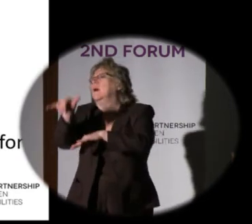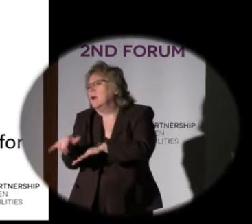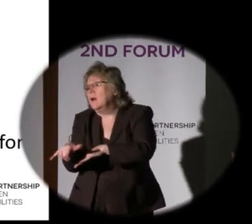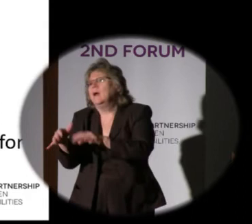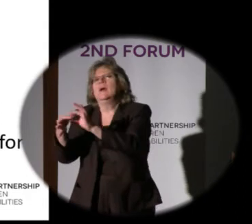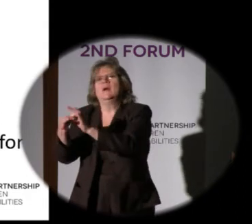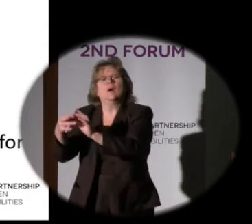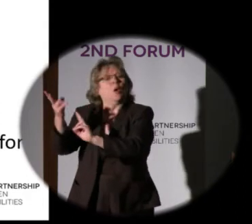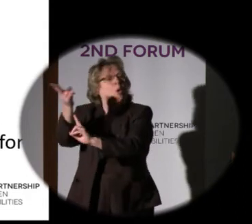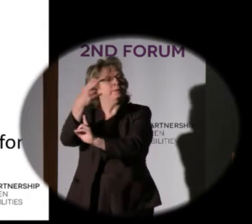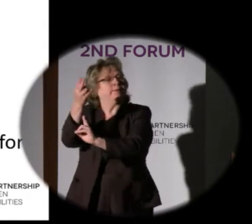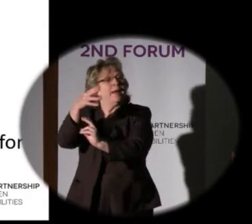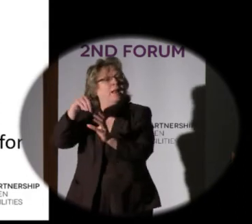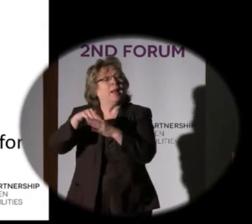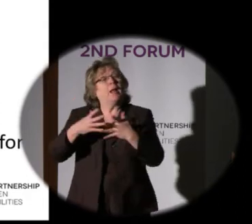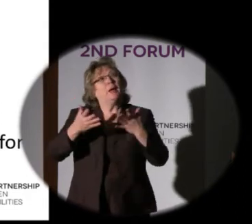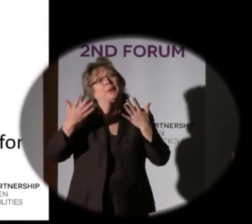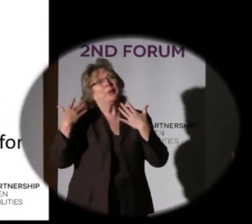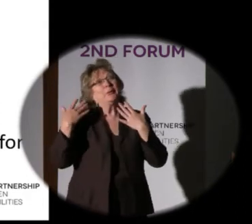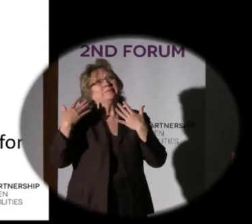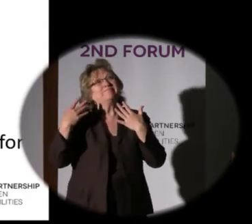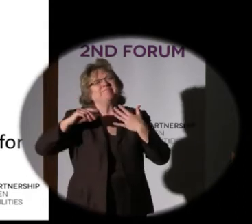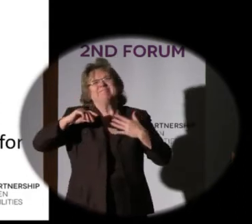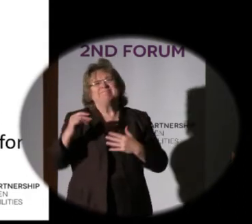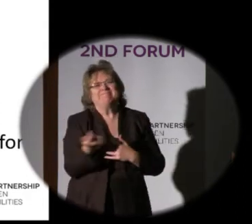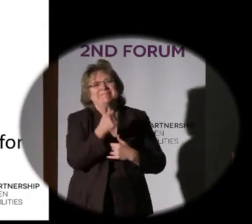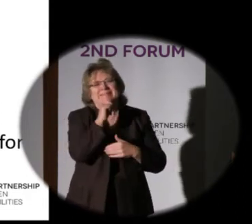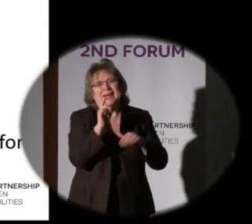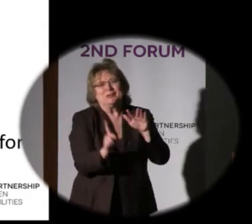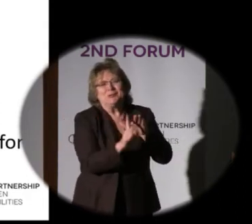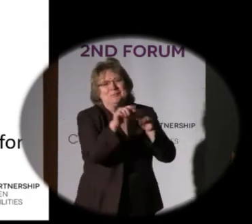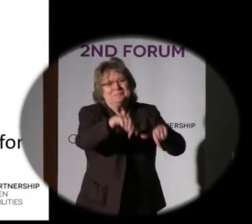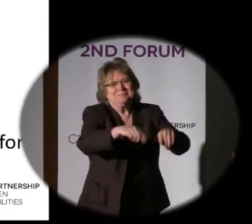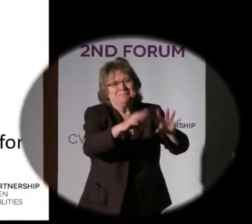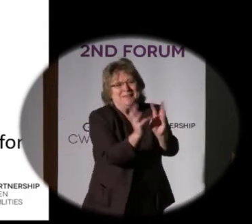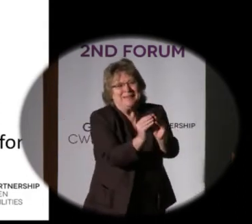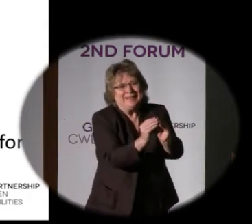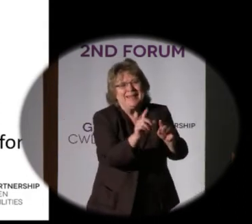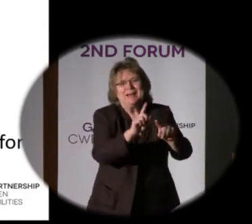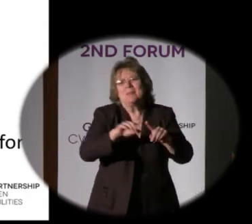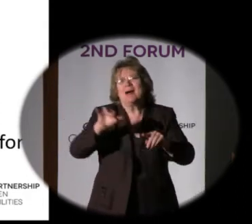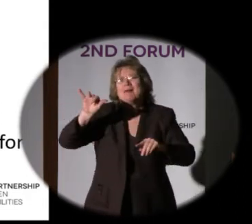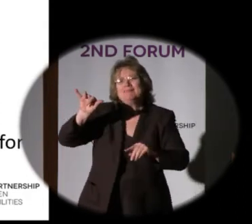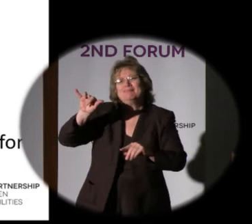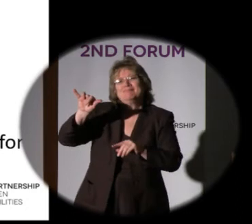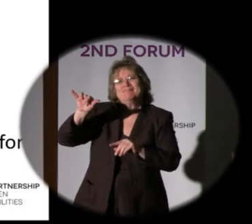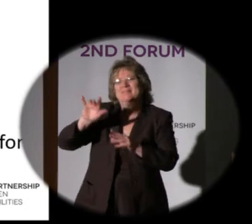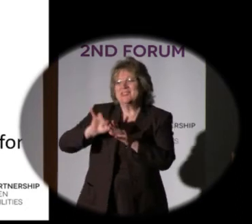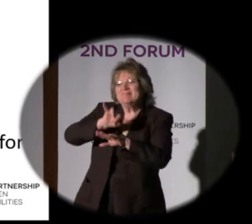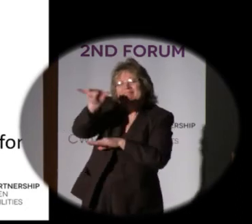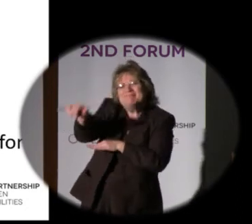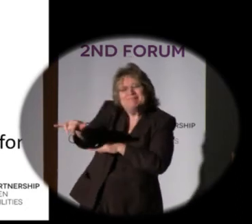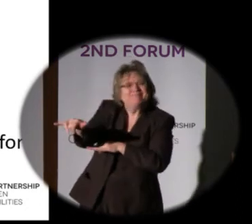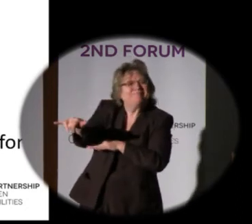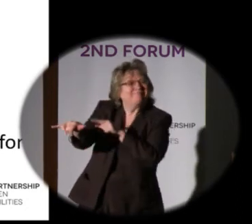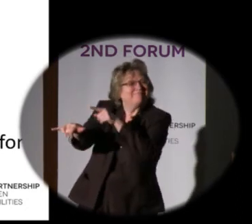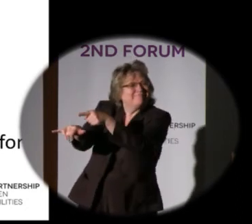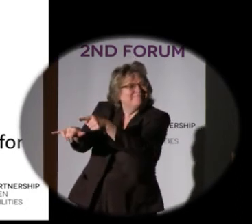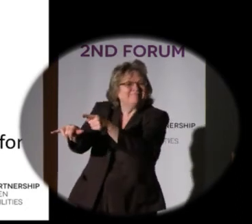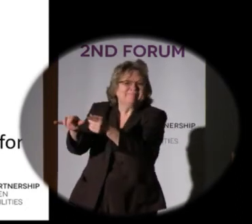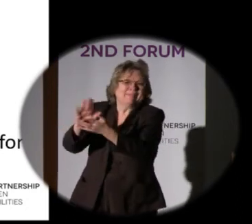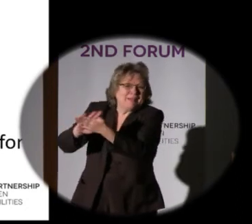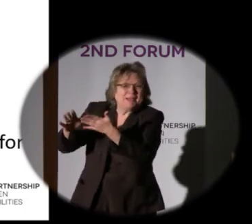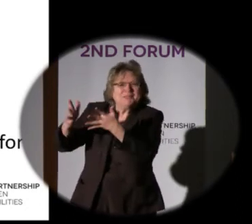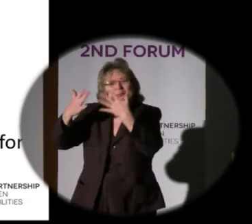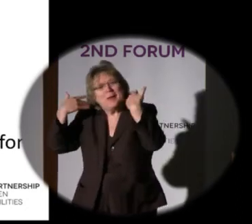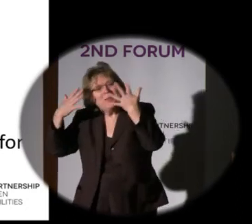that really this has been a co-leadership activity of UNESCO and UNICEF together with the partners. And